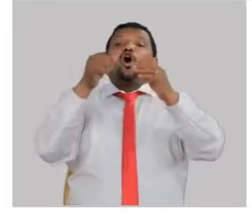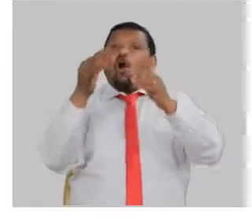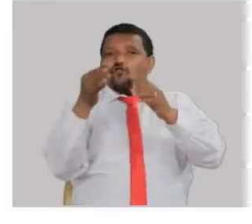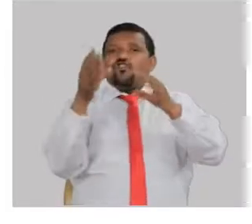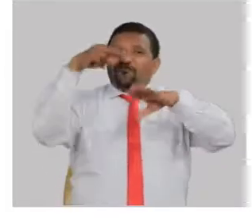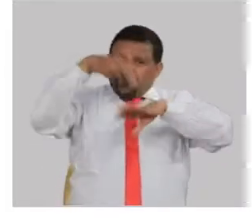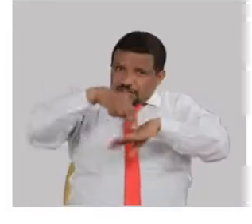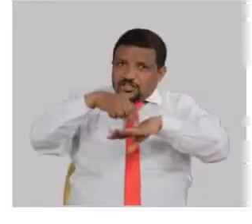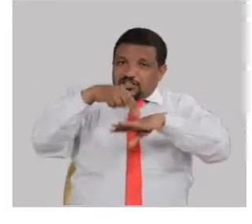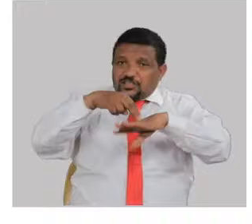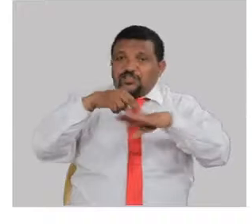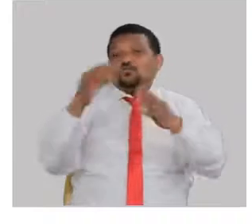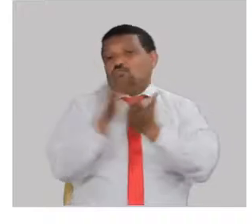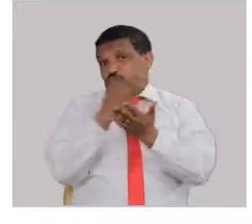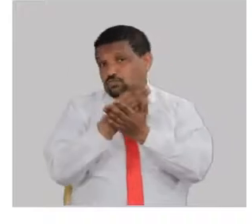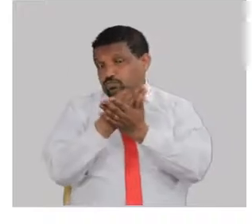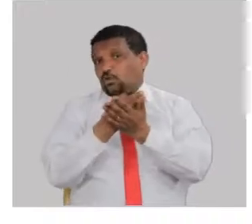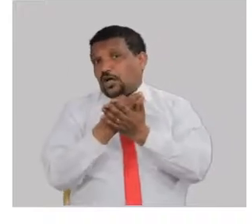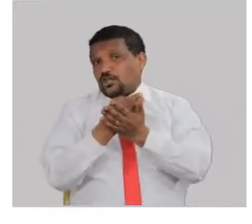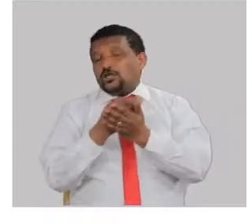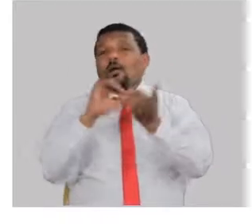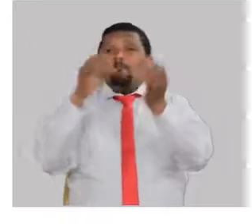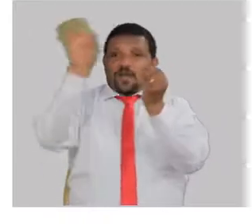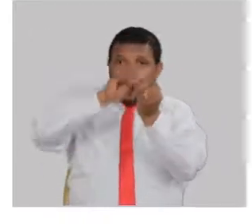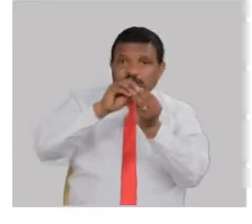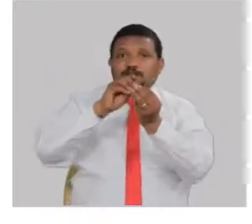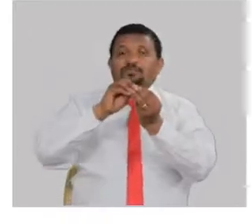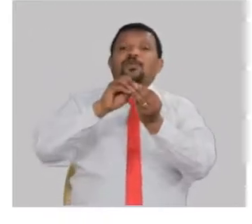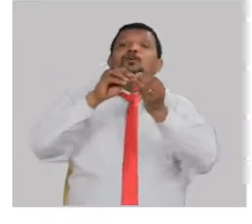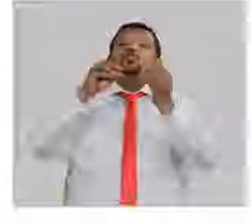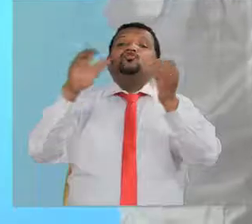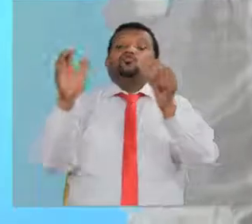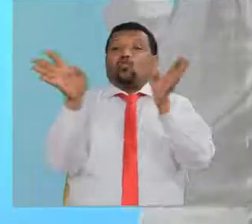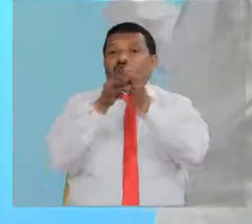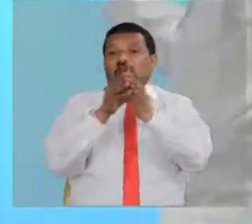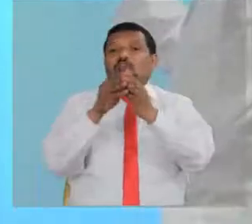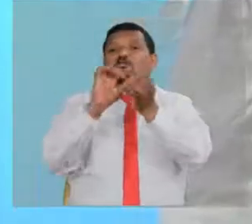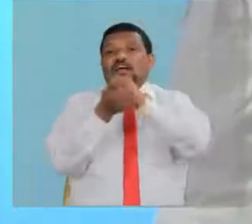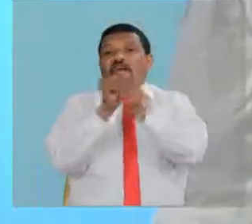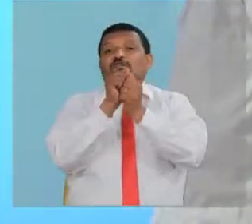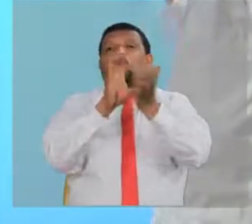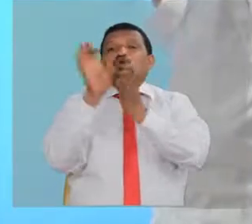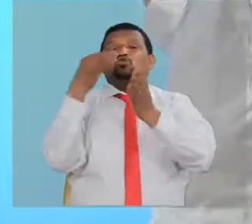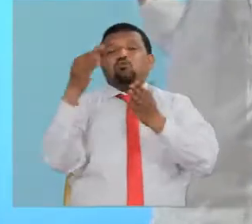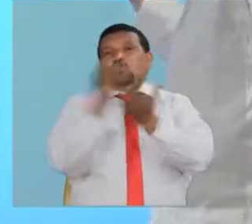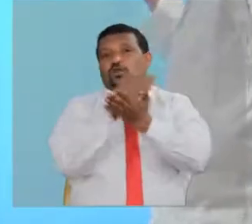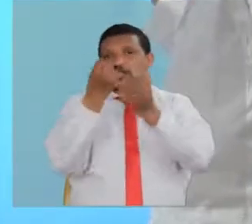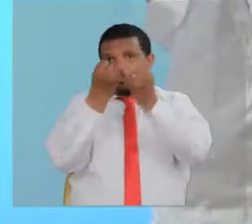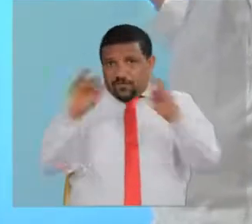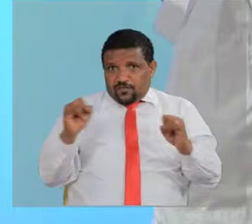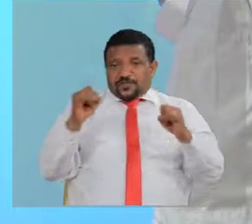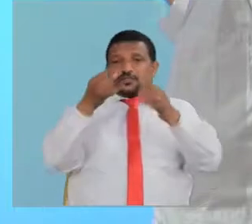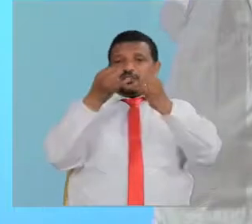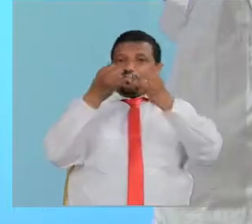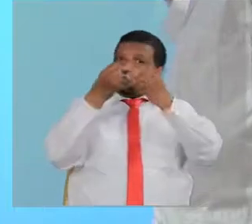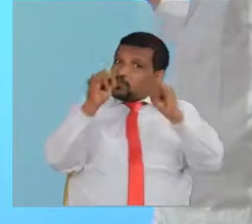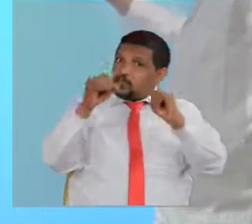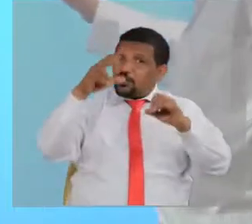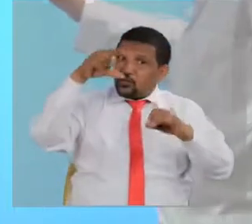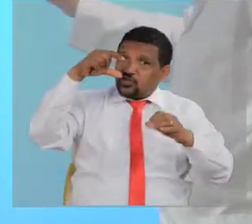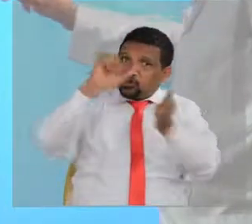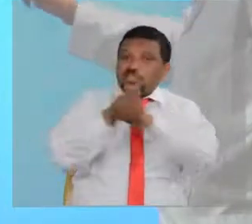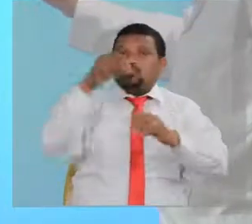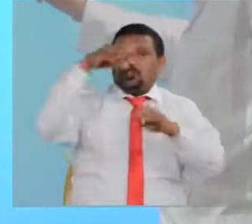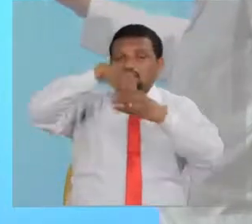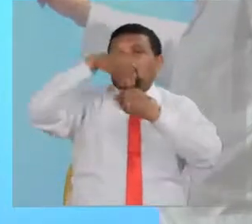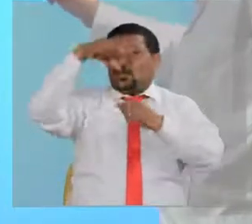cost of production plus the change in the total variable cost of production divided by the change in Q. And when we